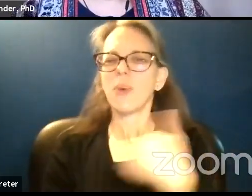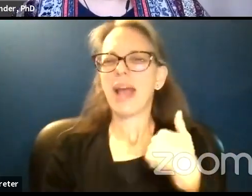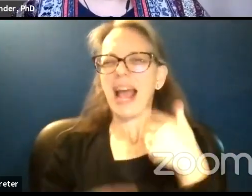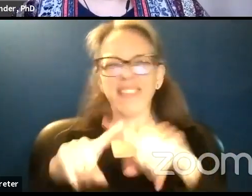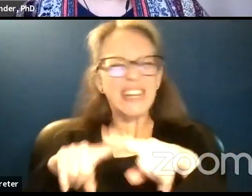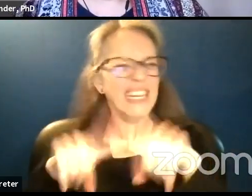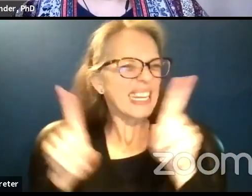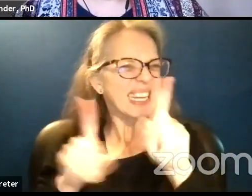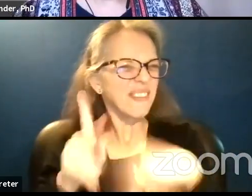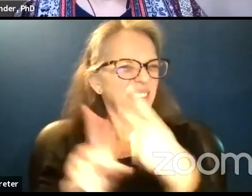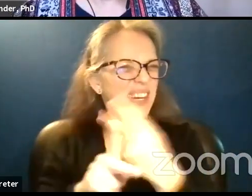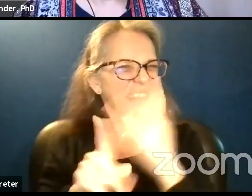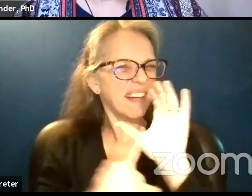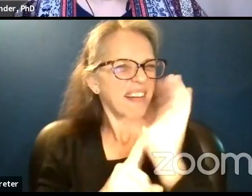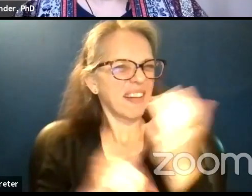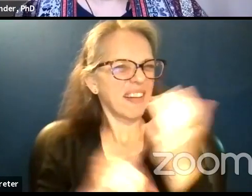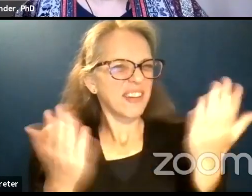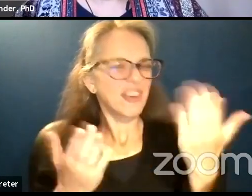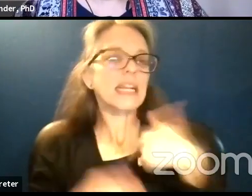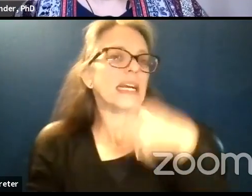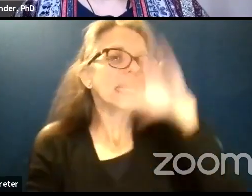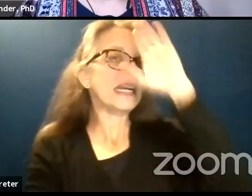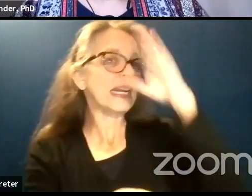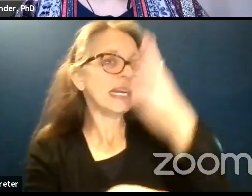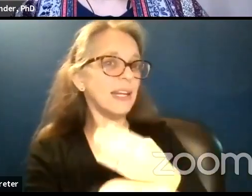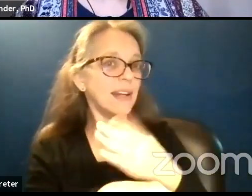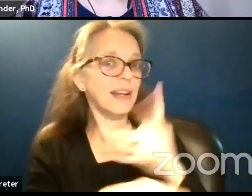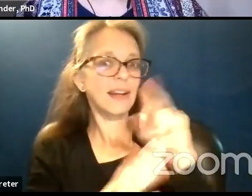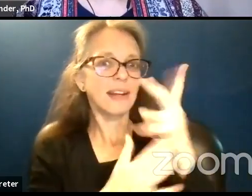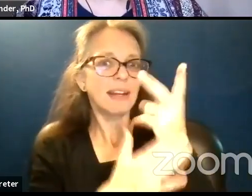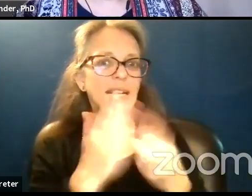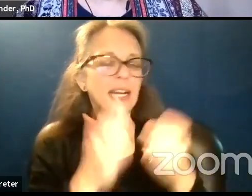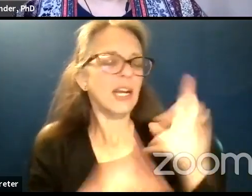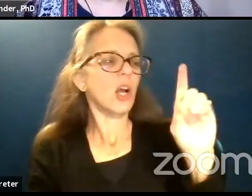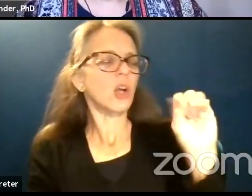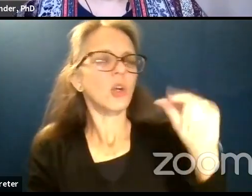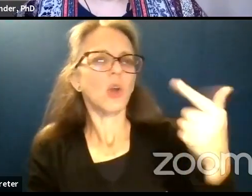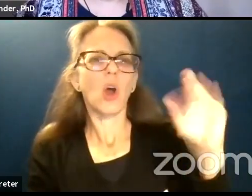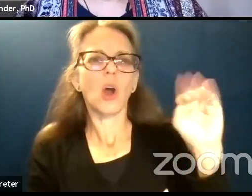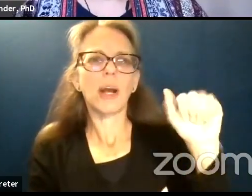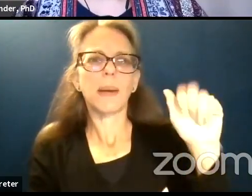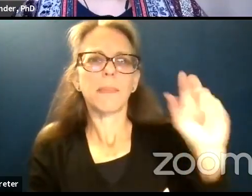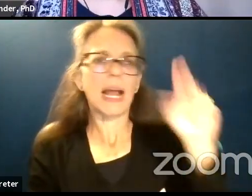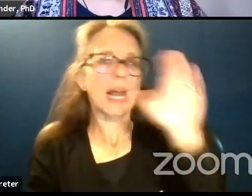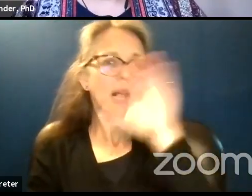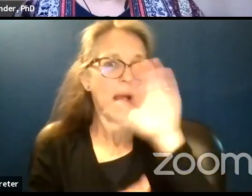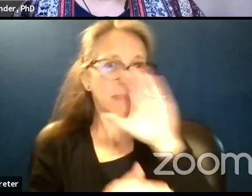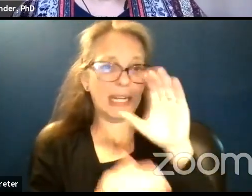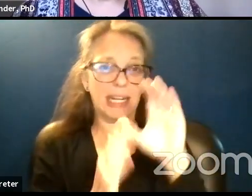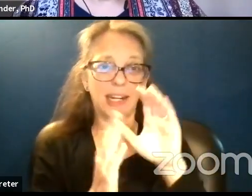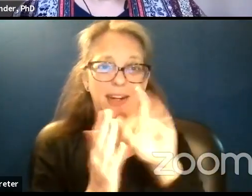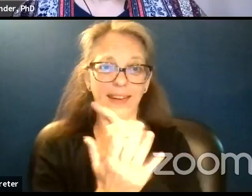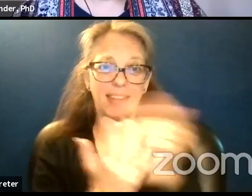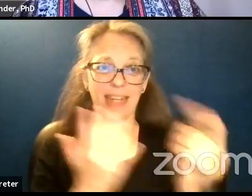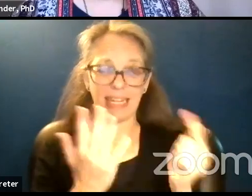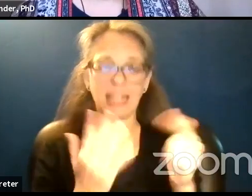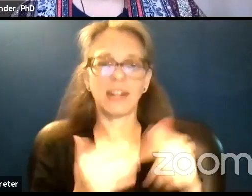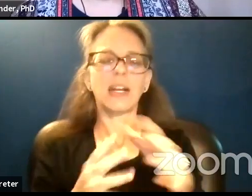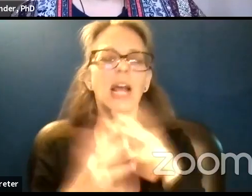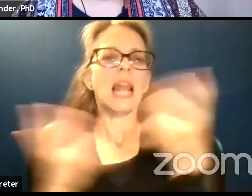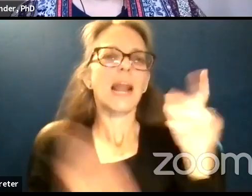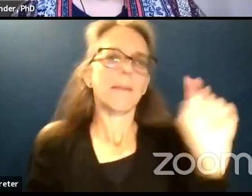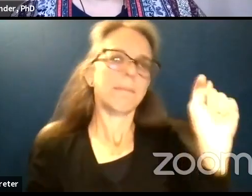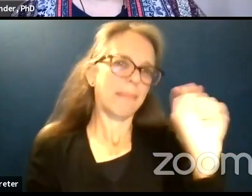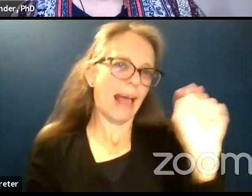of culture here. My son is into the Dog Man comic series by Dav Pilkey. A lot of toilet